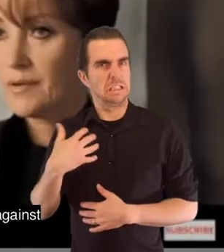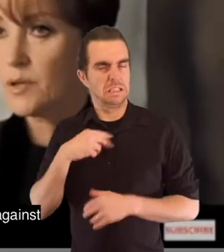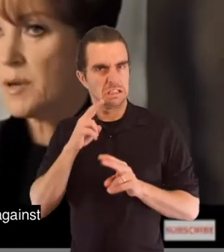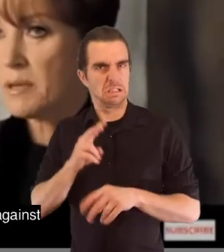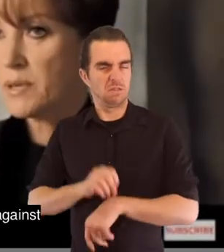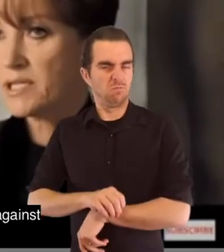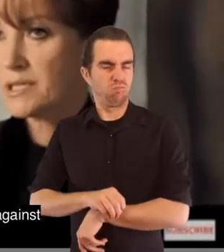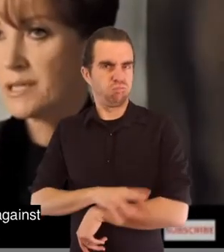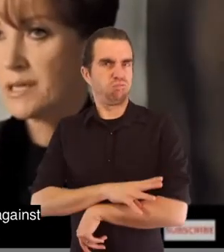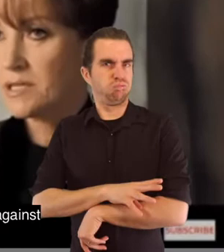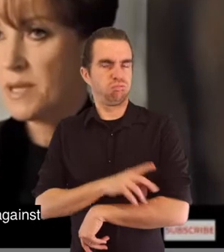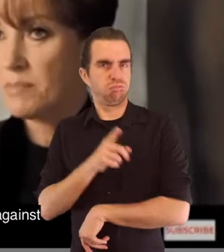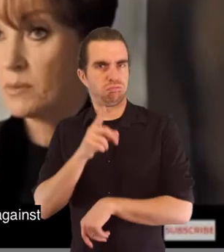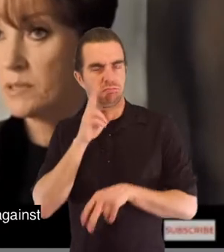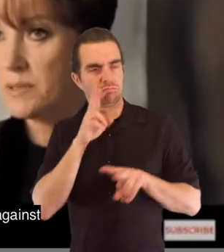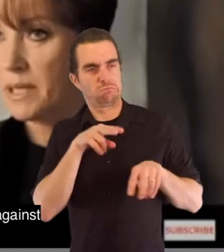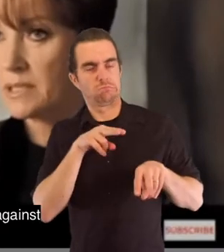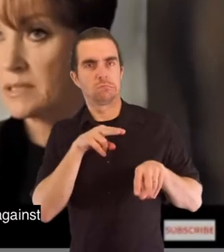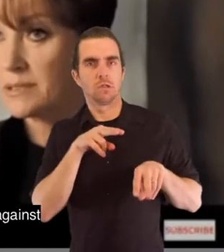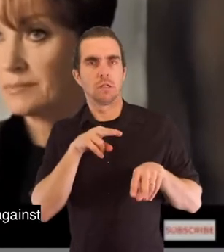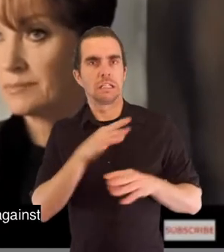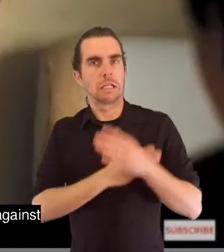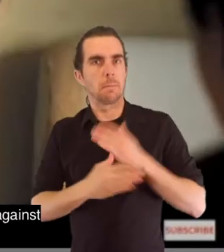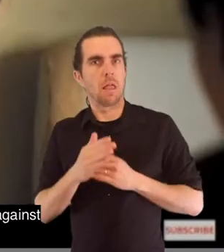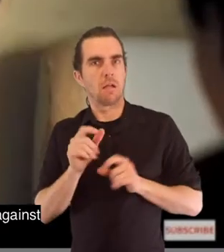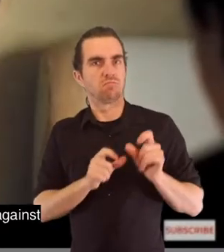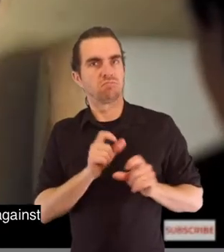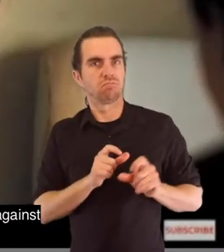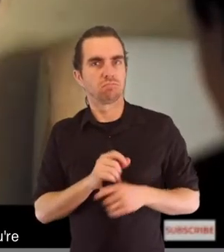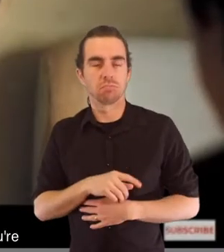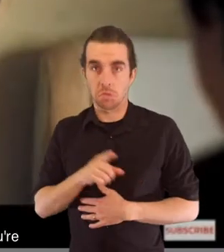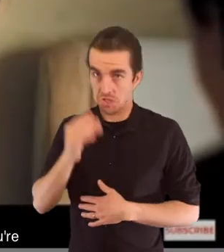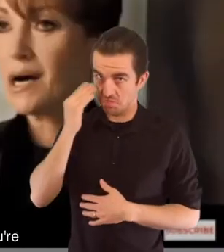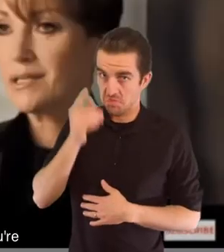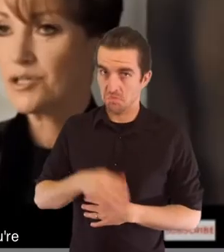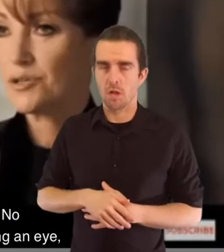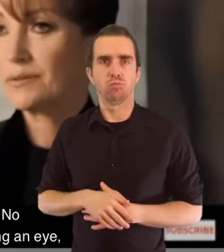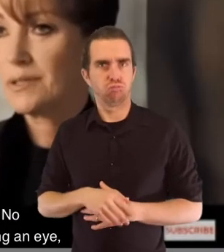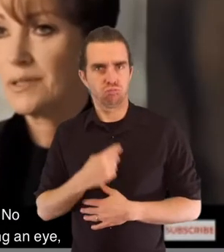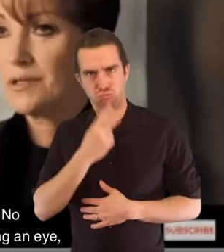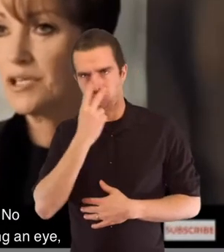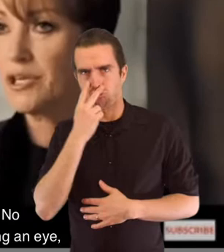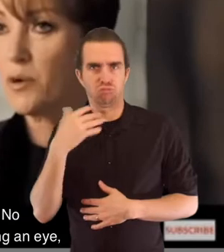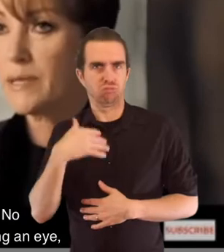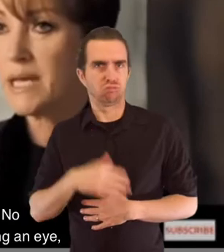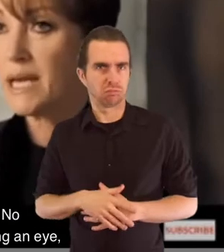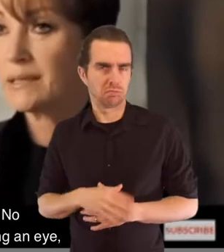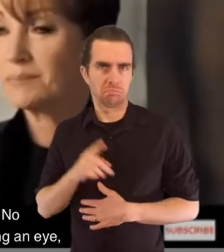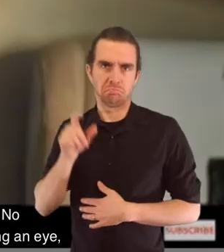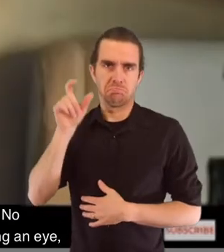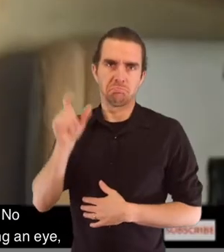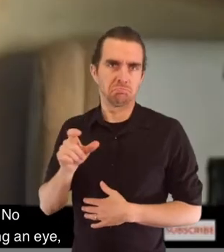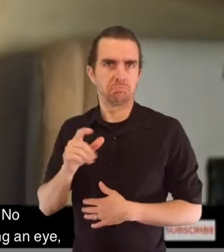You have a creepy prejudice against people with disabilities. You noticed. It would be hard not to. You're literally always